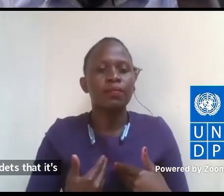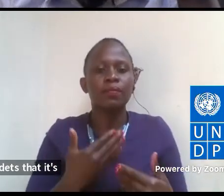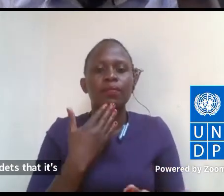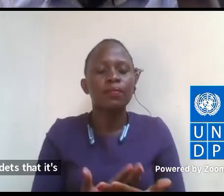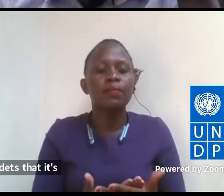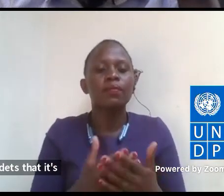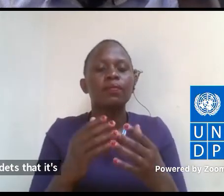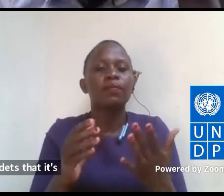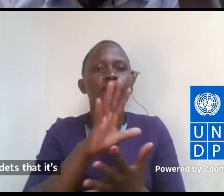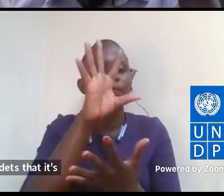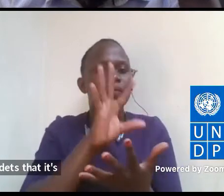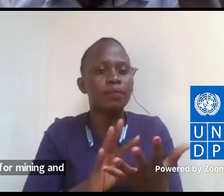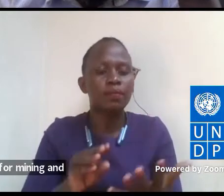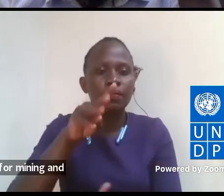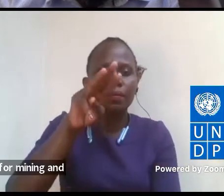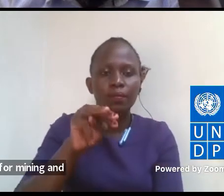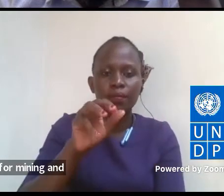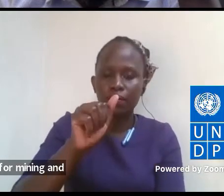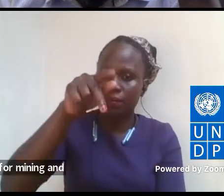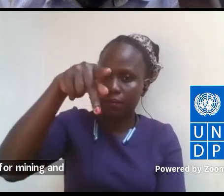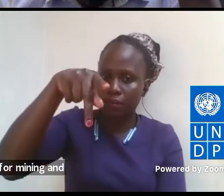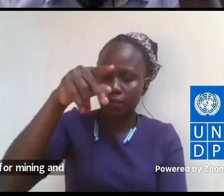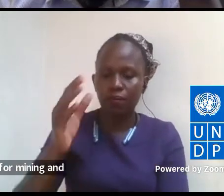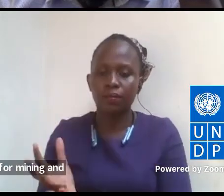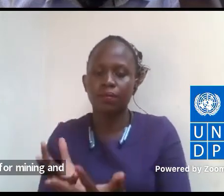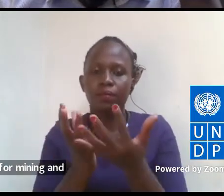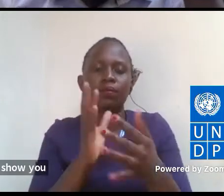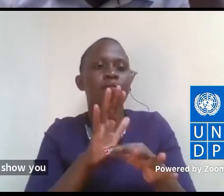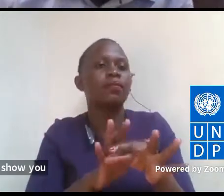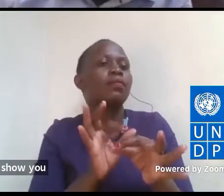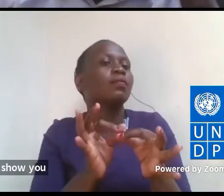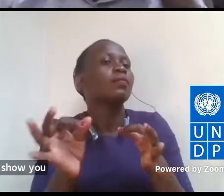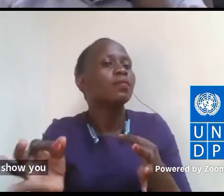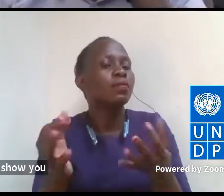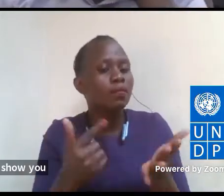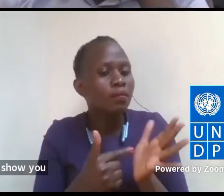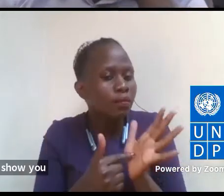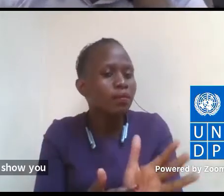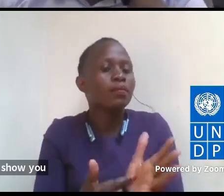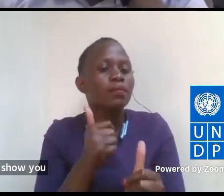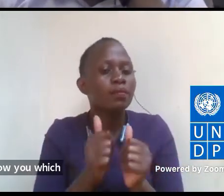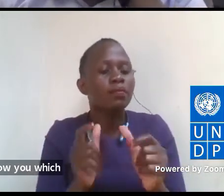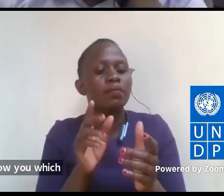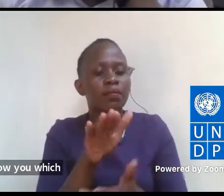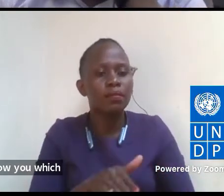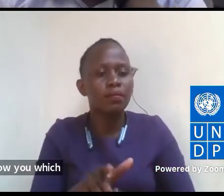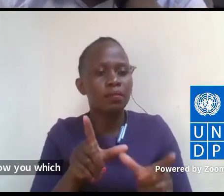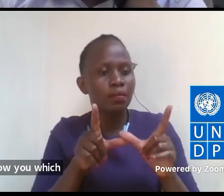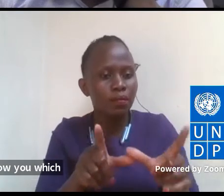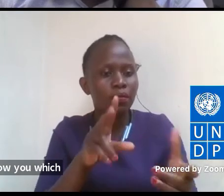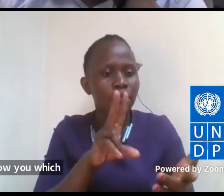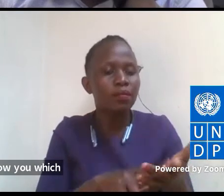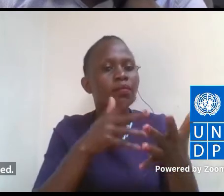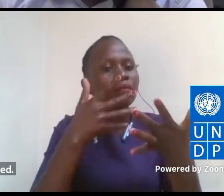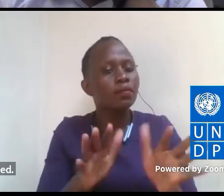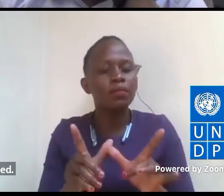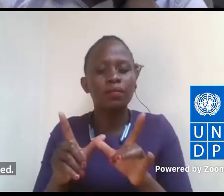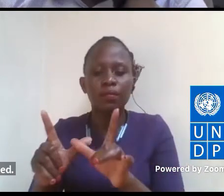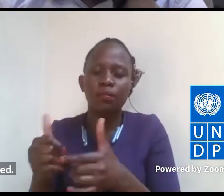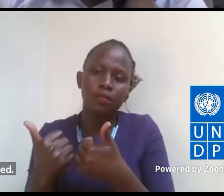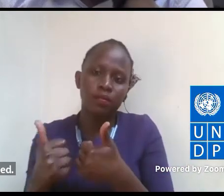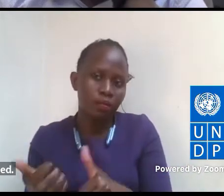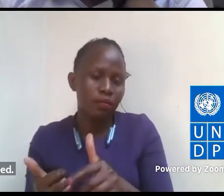for mining and put them online. And actually they show you which areas are licensed and unlicensed. If you Google the Uganda Mineral Cadastre,